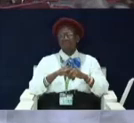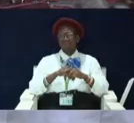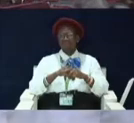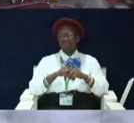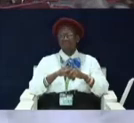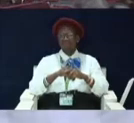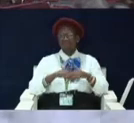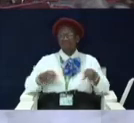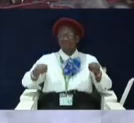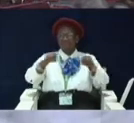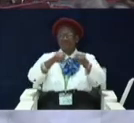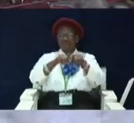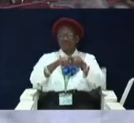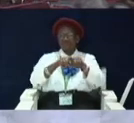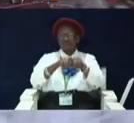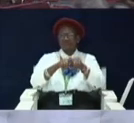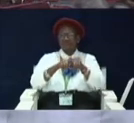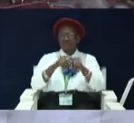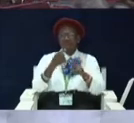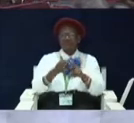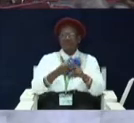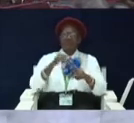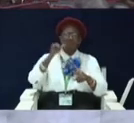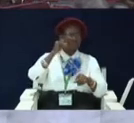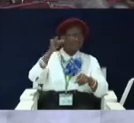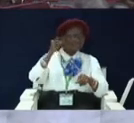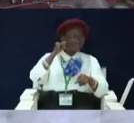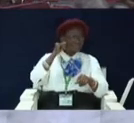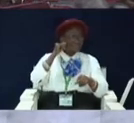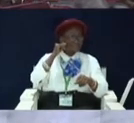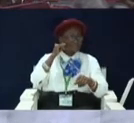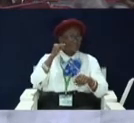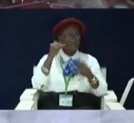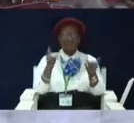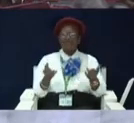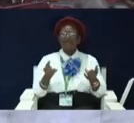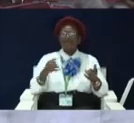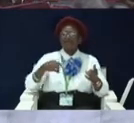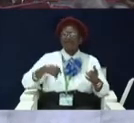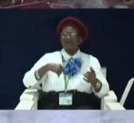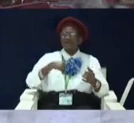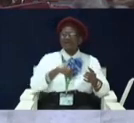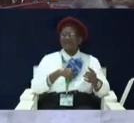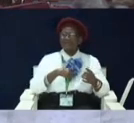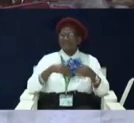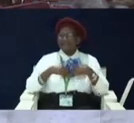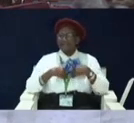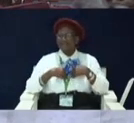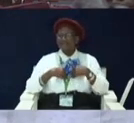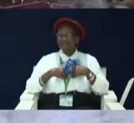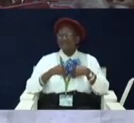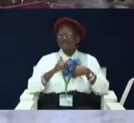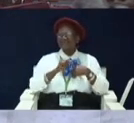So from yesterday, now we had a new way of greeting ourselves.